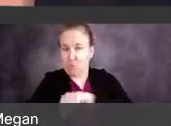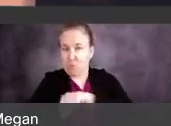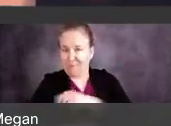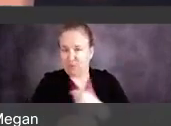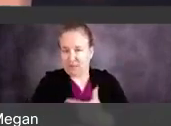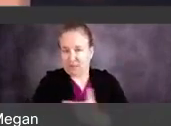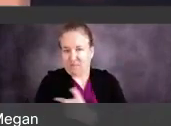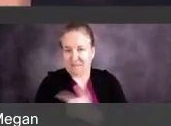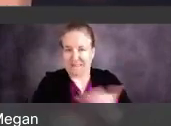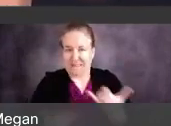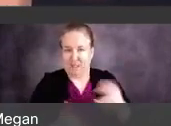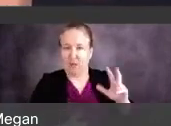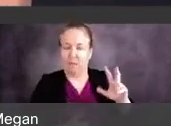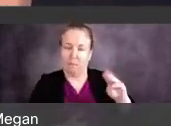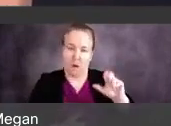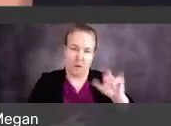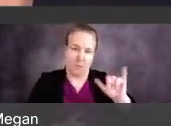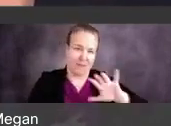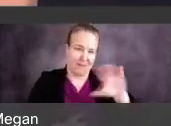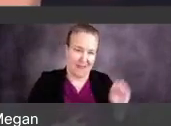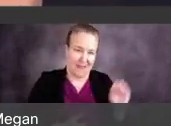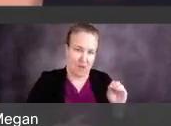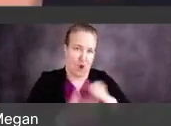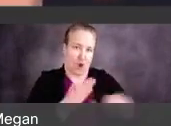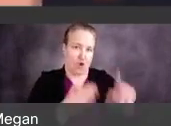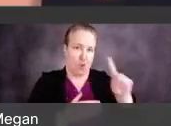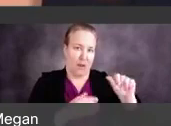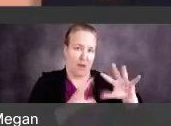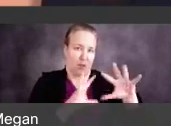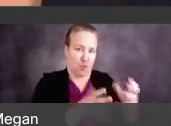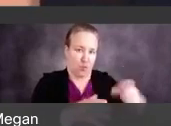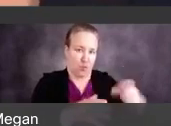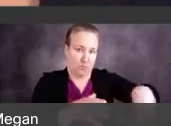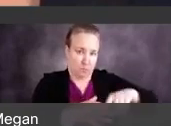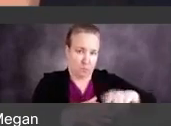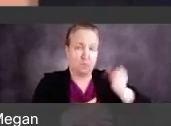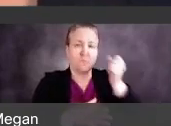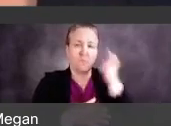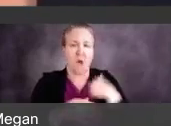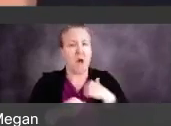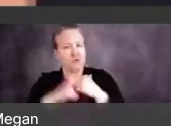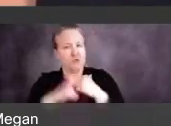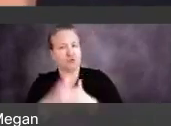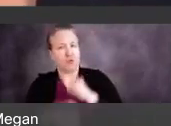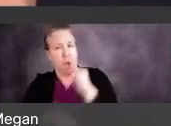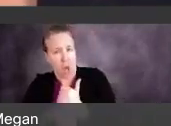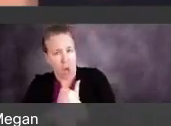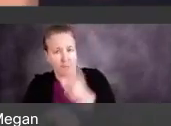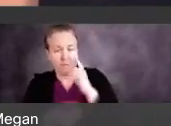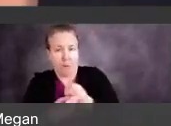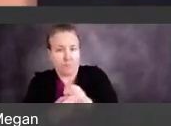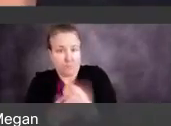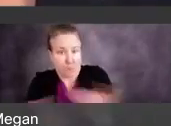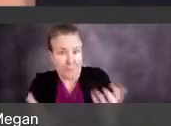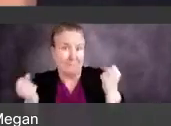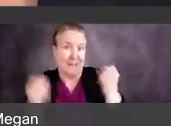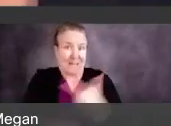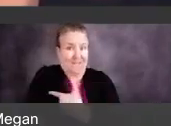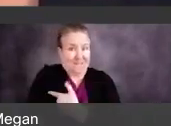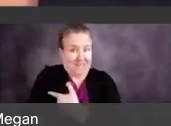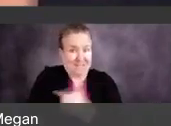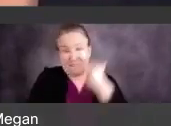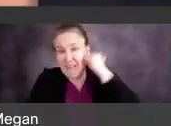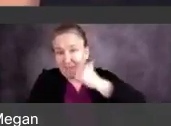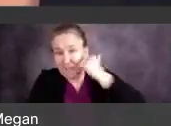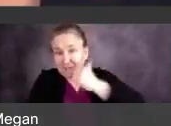in Montgomery County as part of 1A. We do have the infrastructure in place to administer a lot of vaccine each